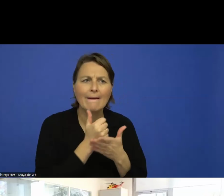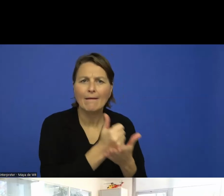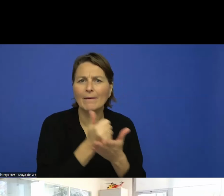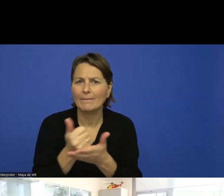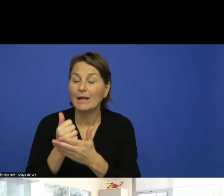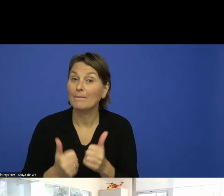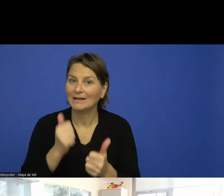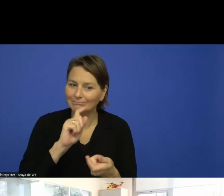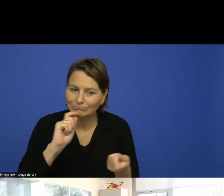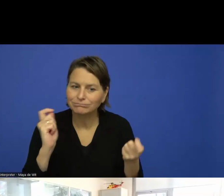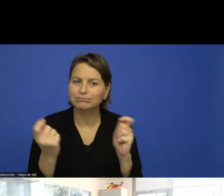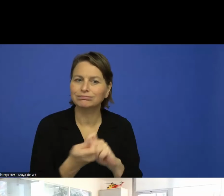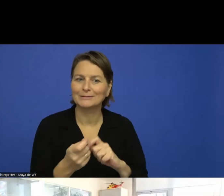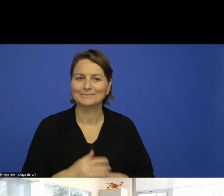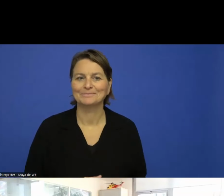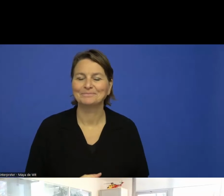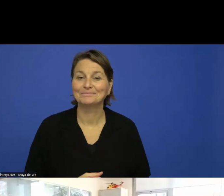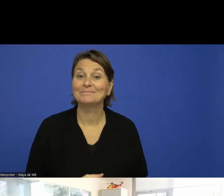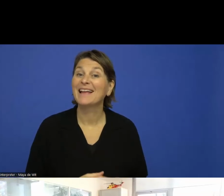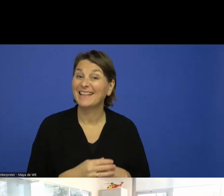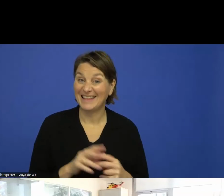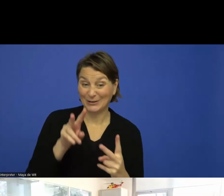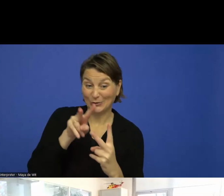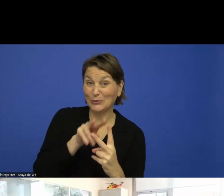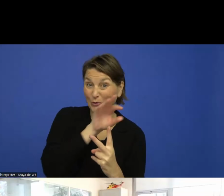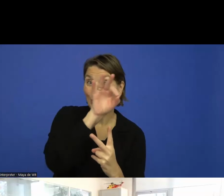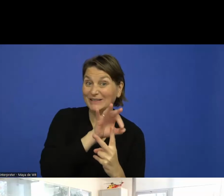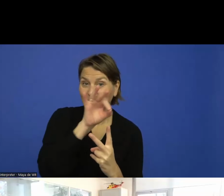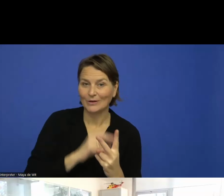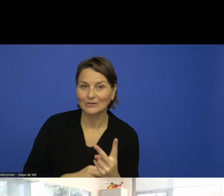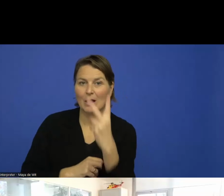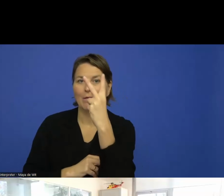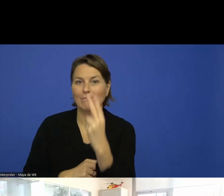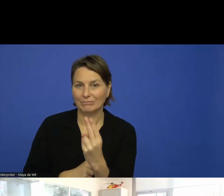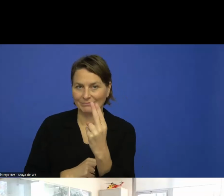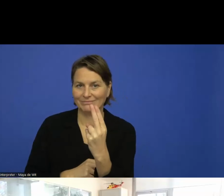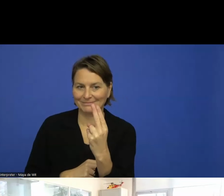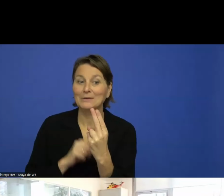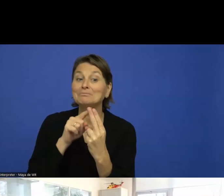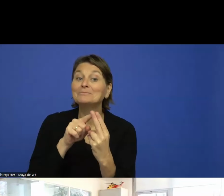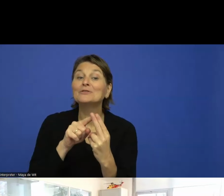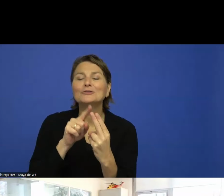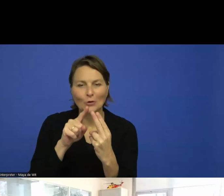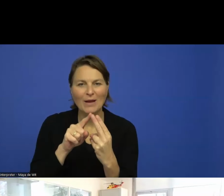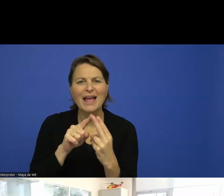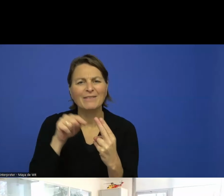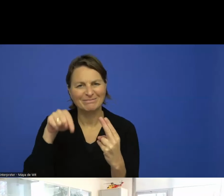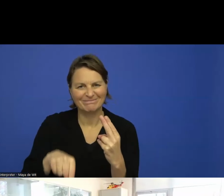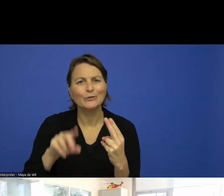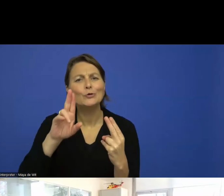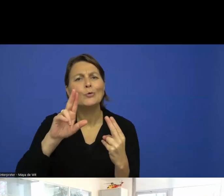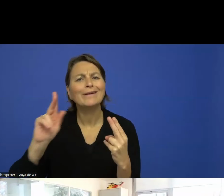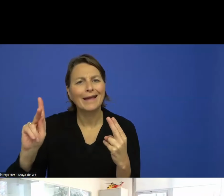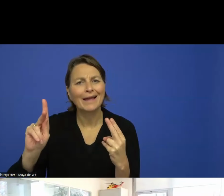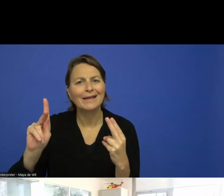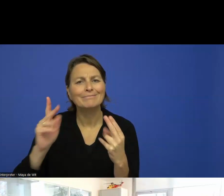And then the opportunity came to bring these two questions back together. So the Royal Academy of Engineering in the UK asked me